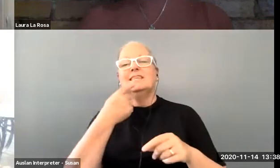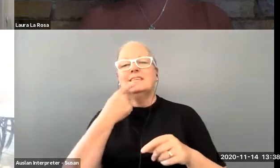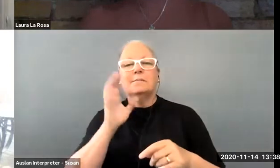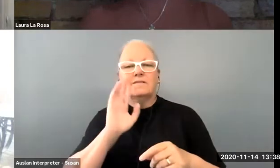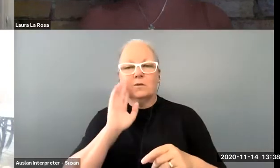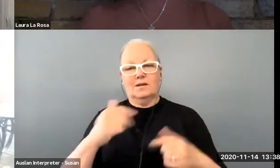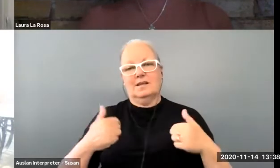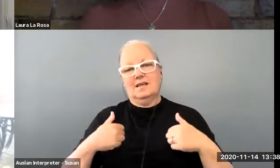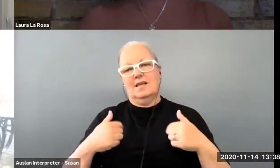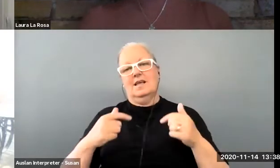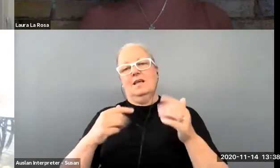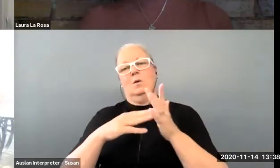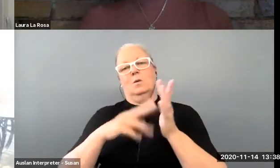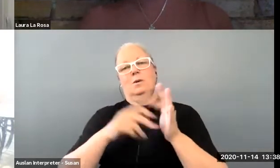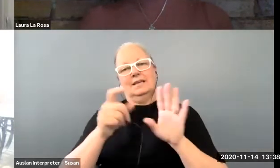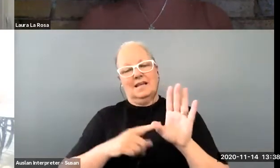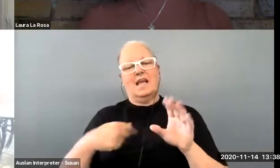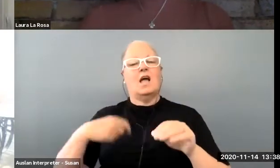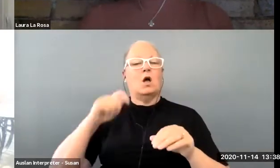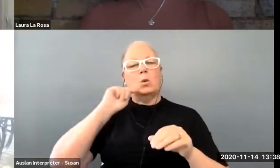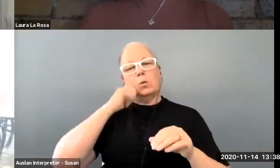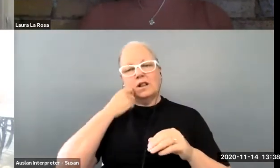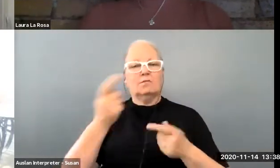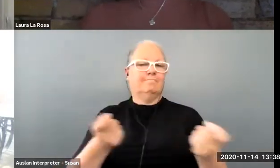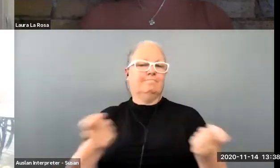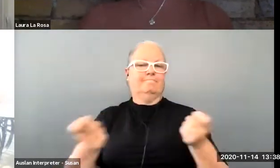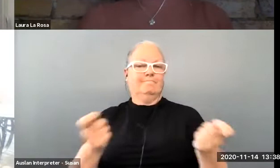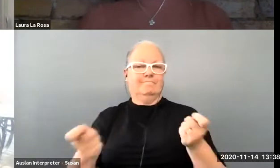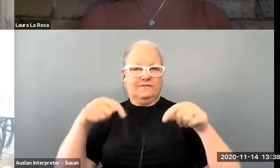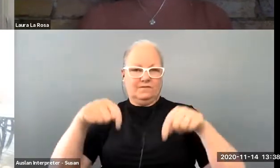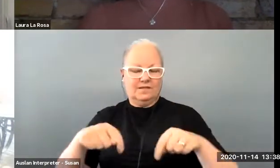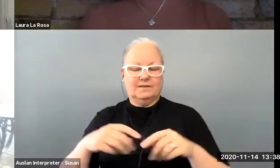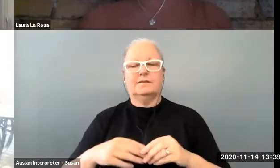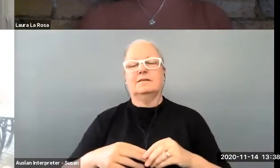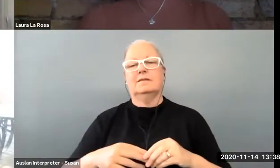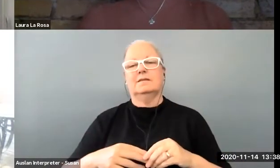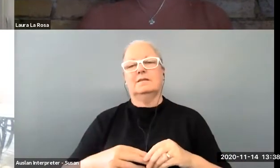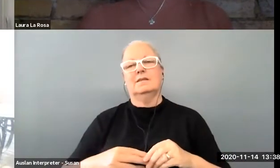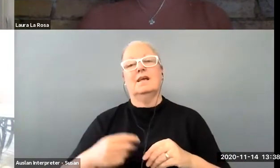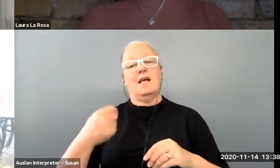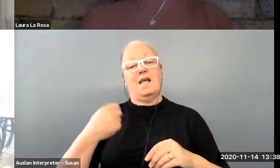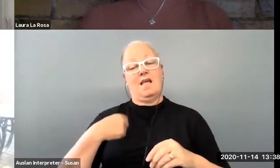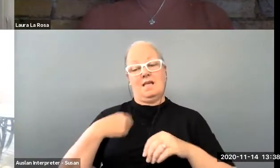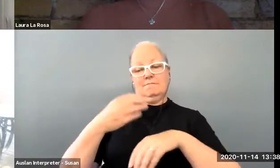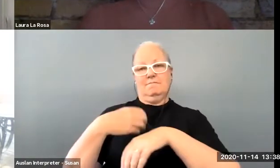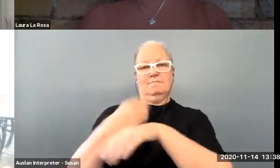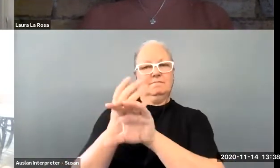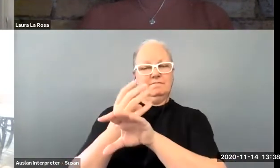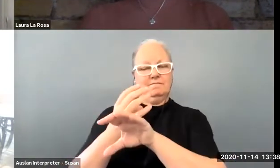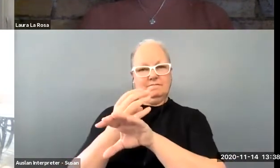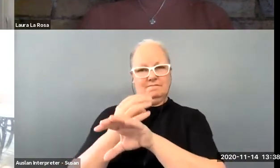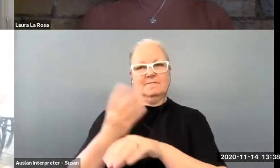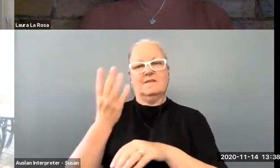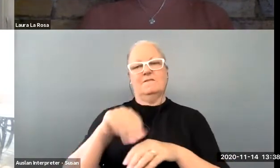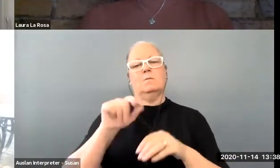I am Wendy Mocke, your trusty host for this afternoon session, and I am Zooming to you from the unceded lands of the